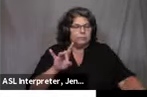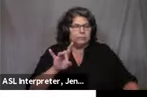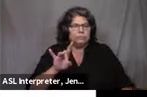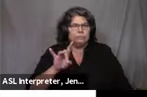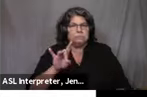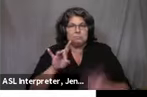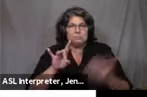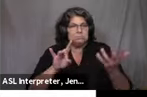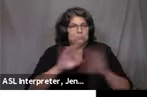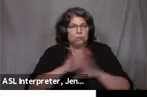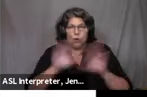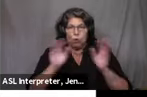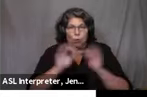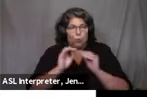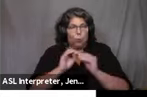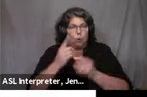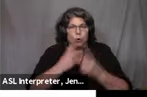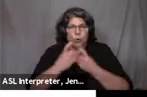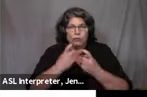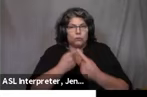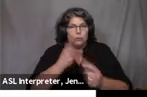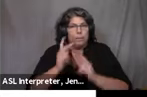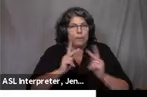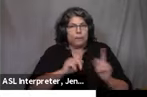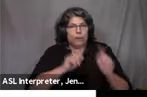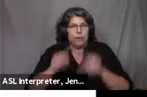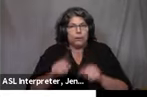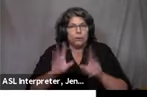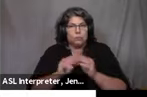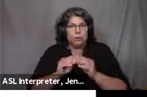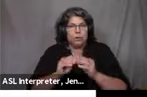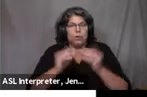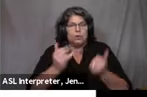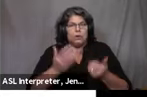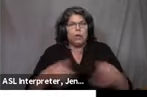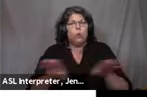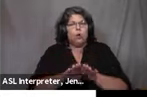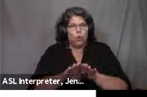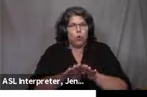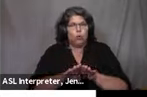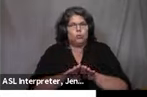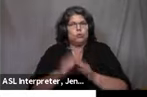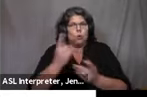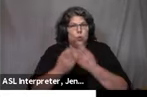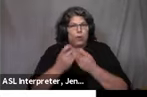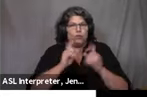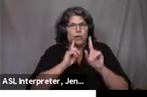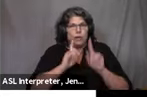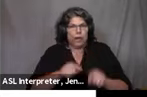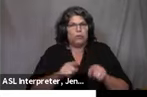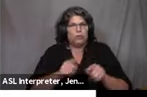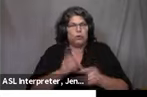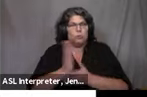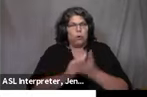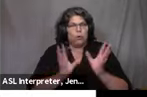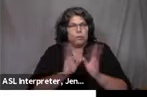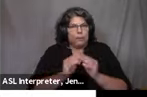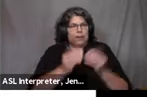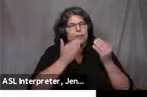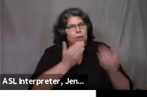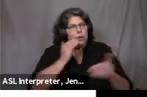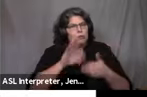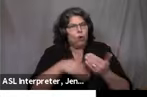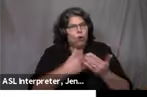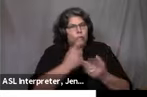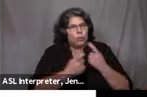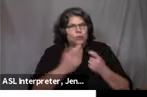Seeing no more additional questions from attendees, let's close this question and answer session. Thank you for all your questions and thank you